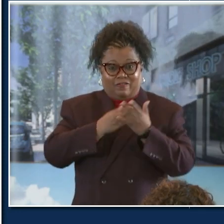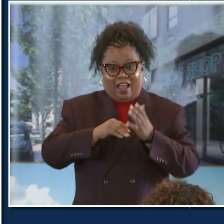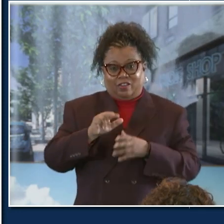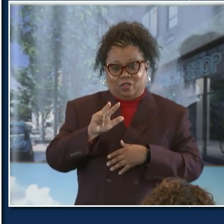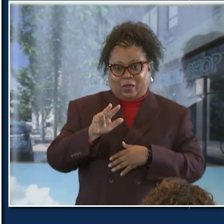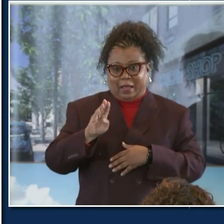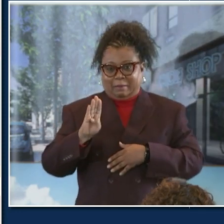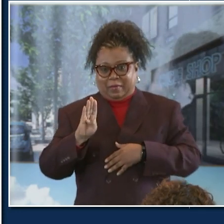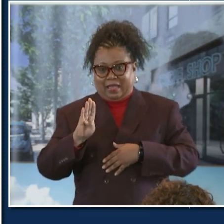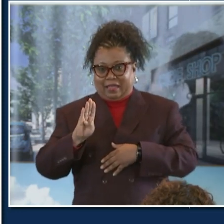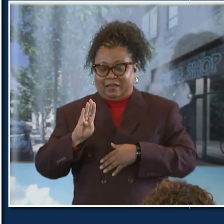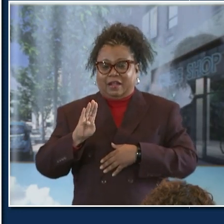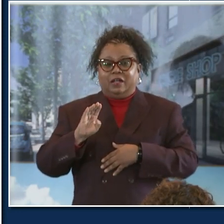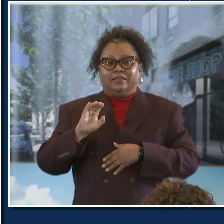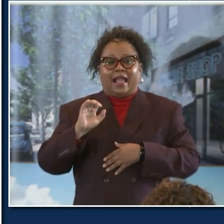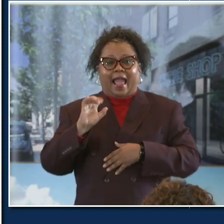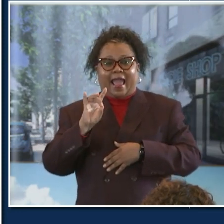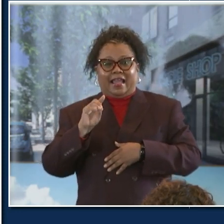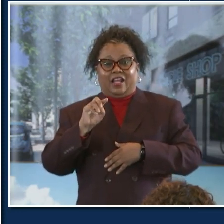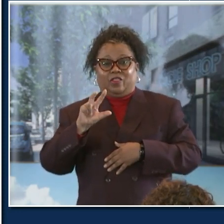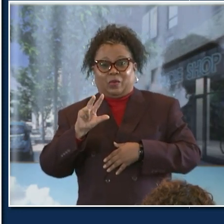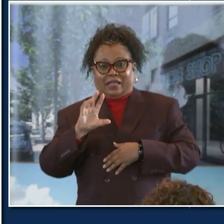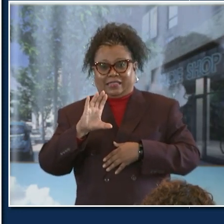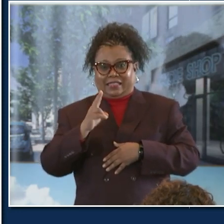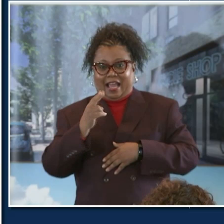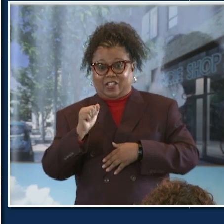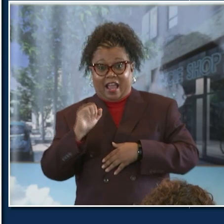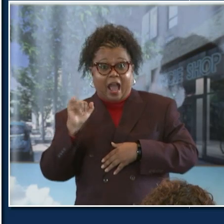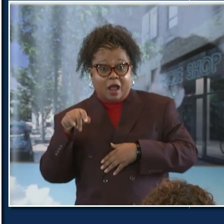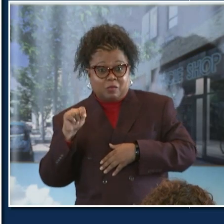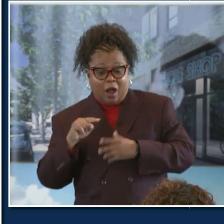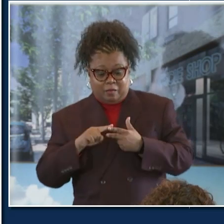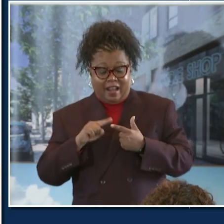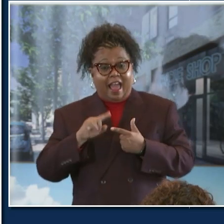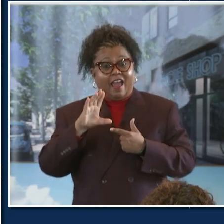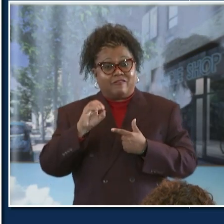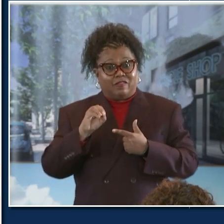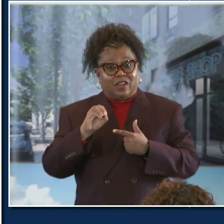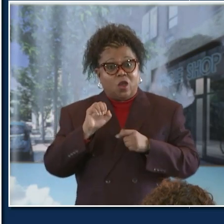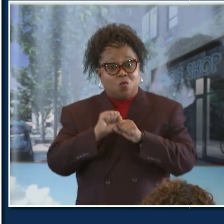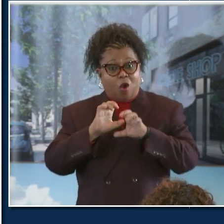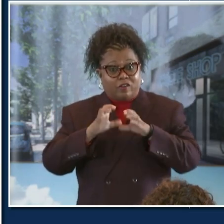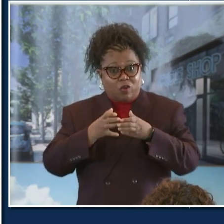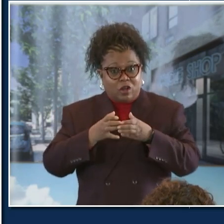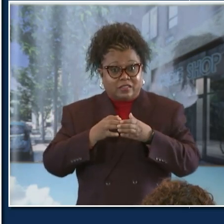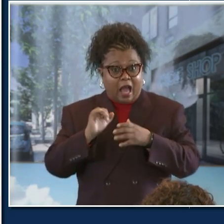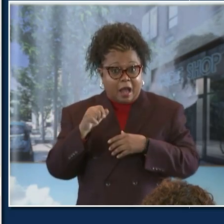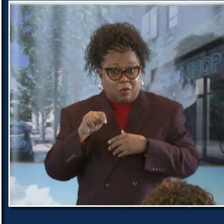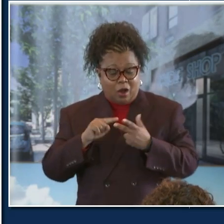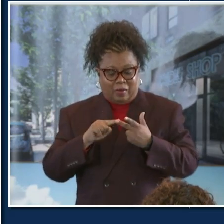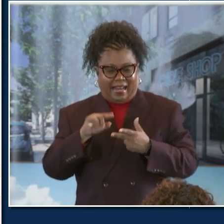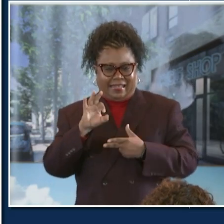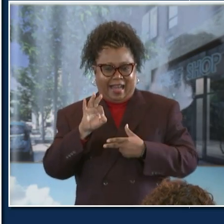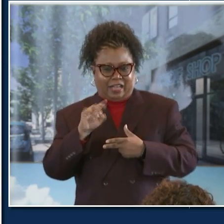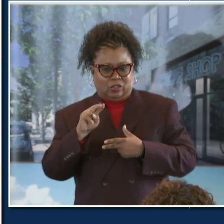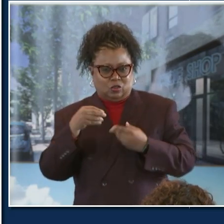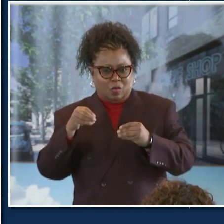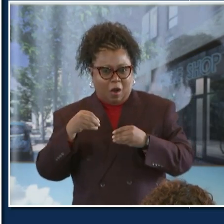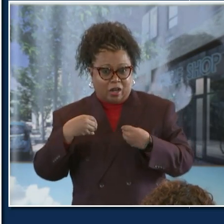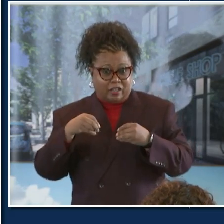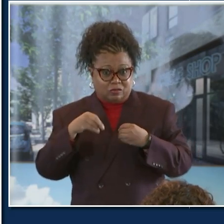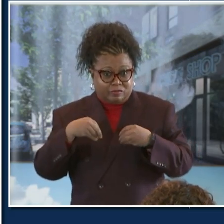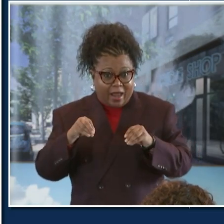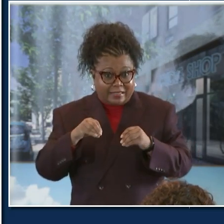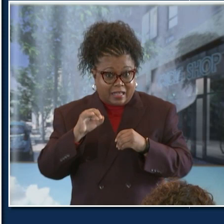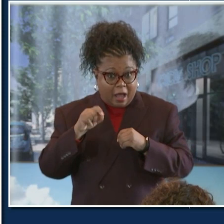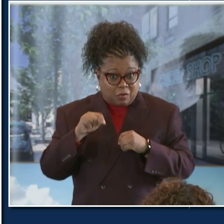will construct 80 CHA apartments, 50 affordable workforce apartments, 92 market rate